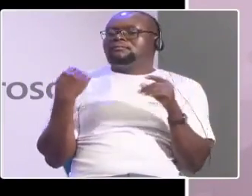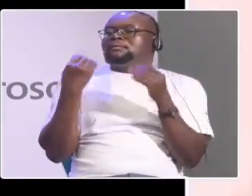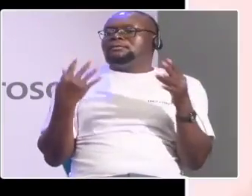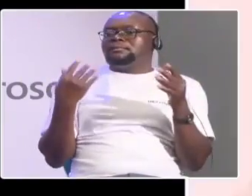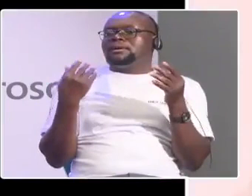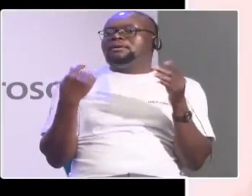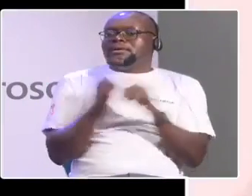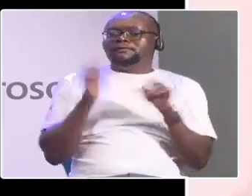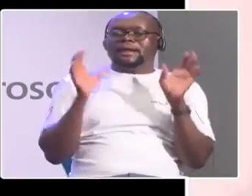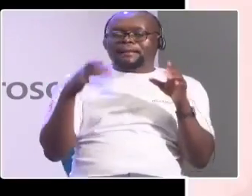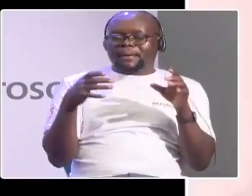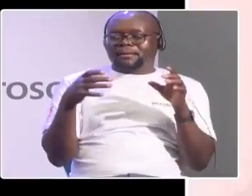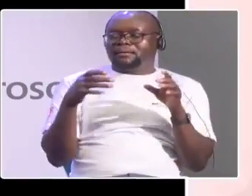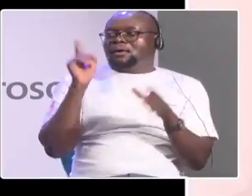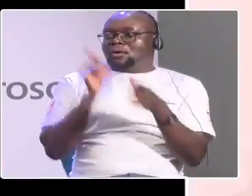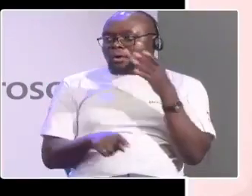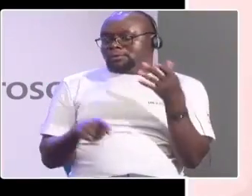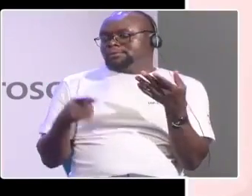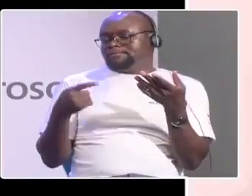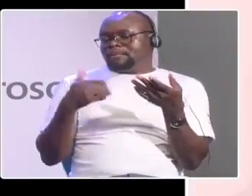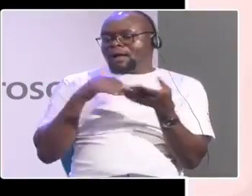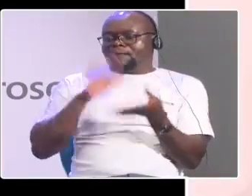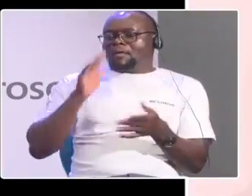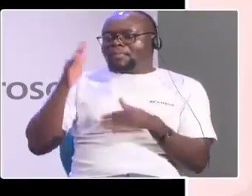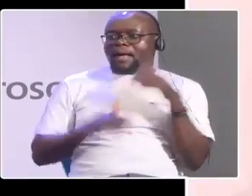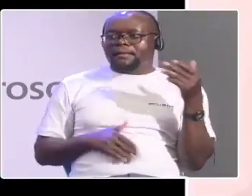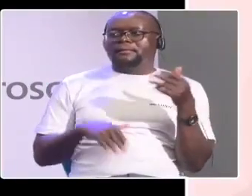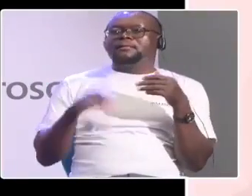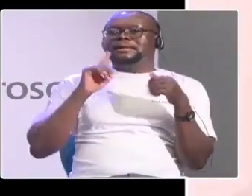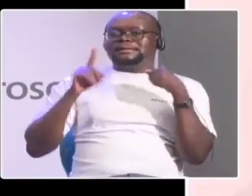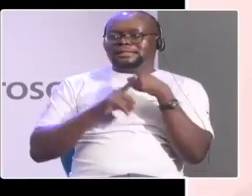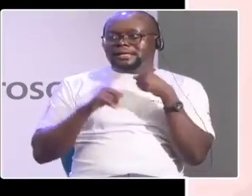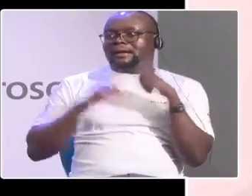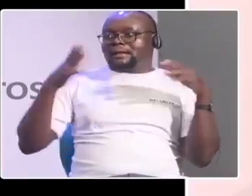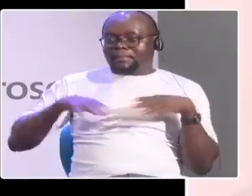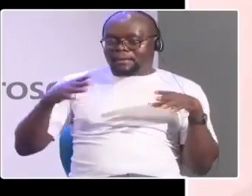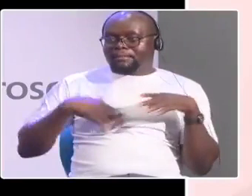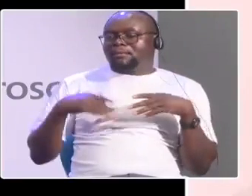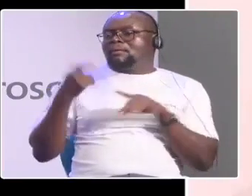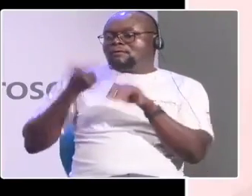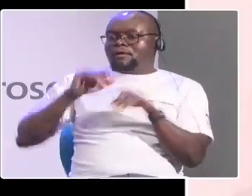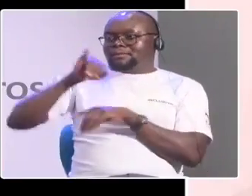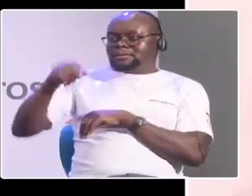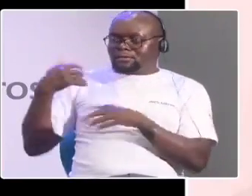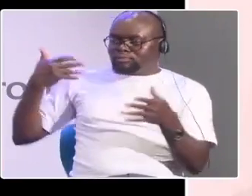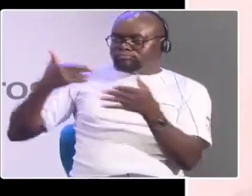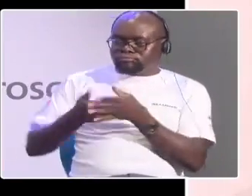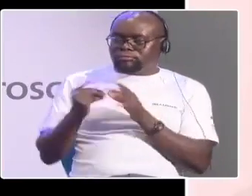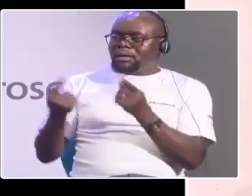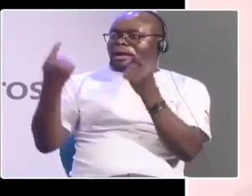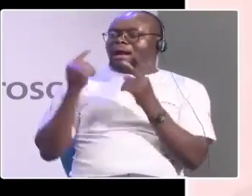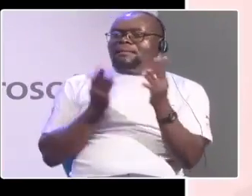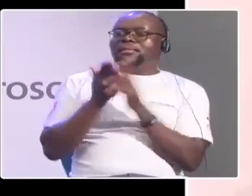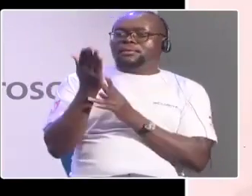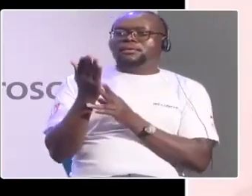companies. And what's exciting is we've actually had more than 600 people since January come